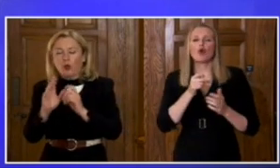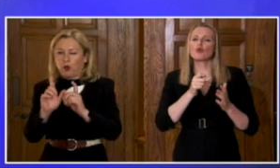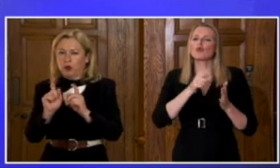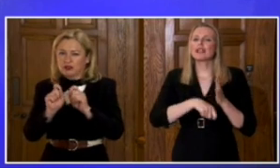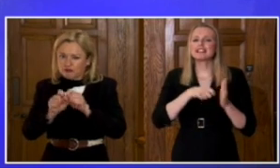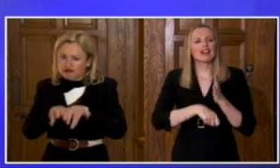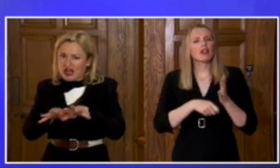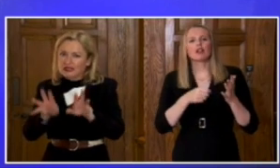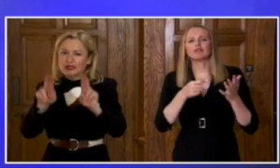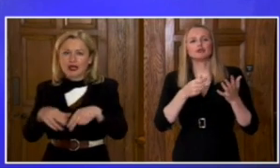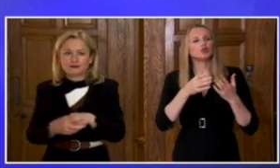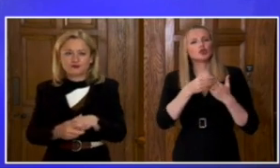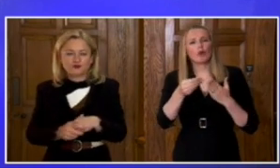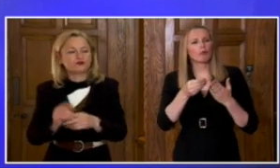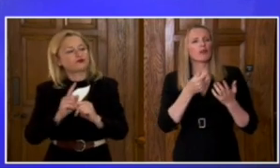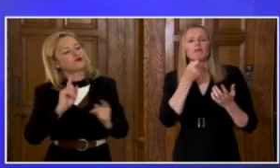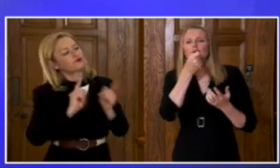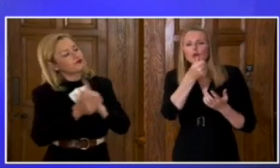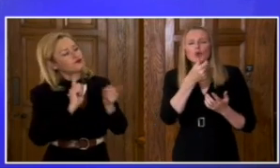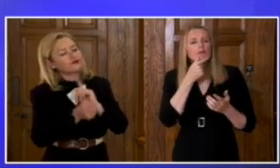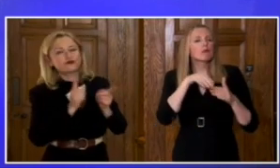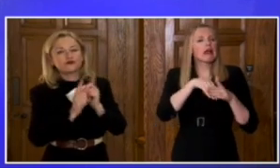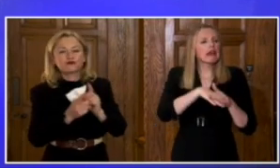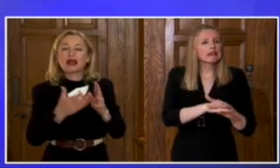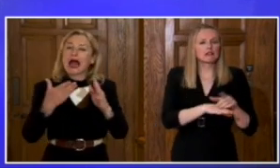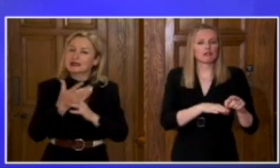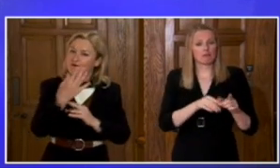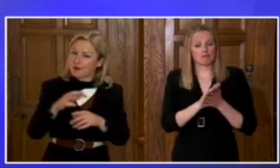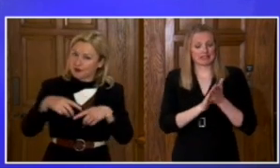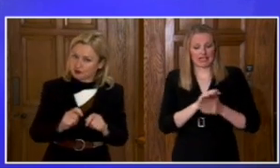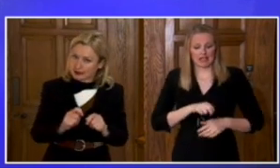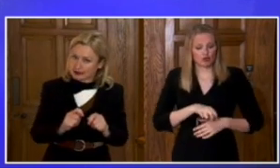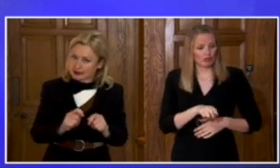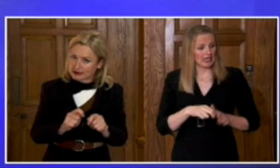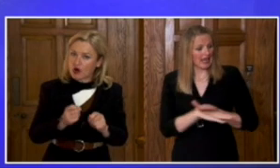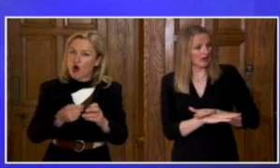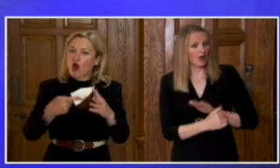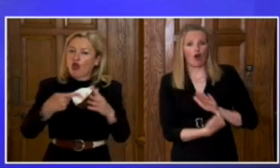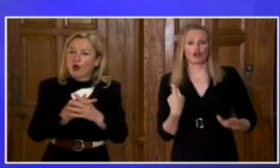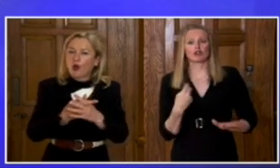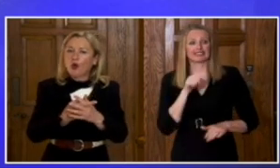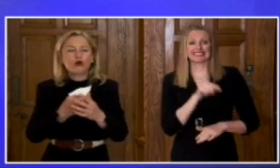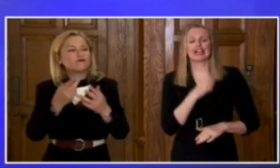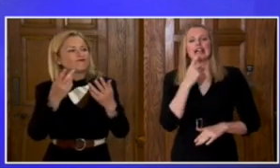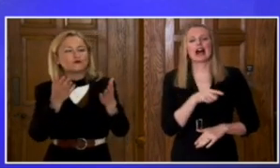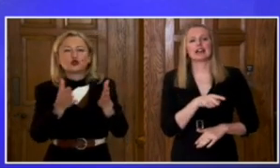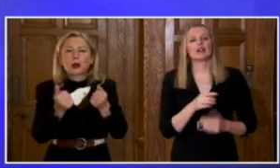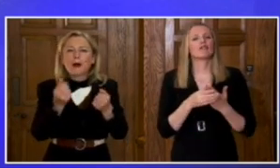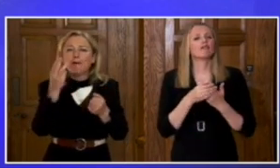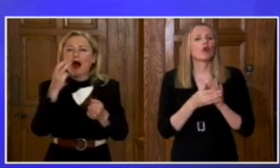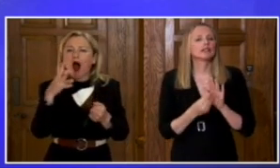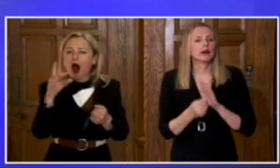frequency customer visits that are accessed directly from the street or via retail parks. This will encompass